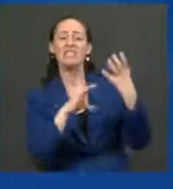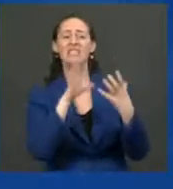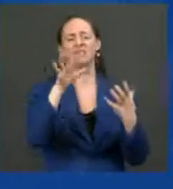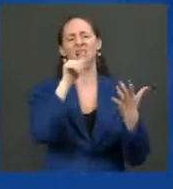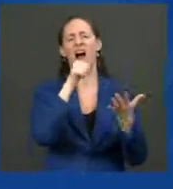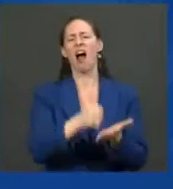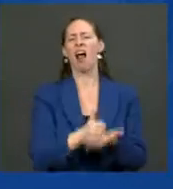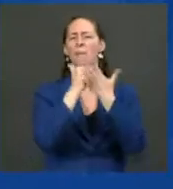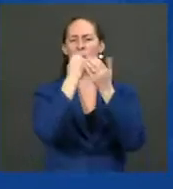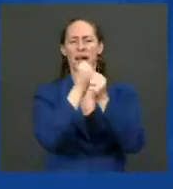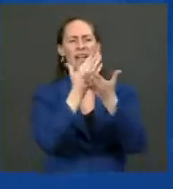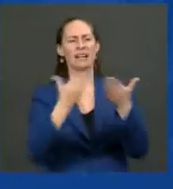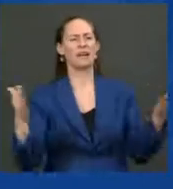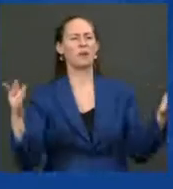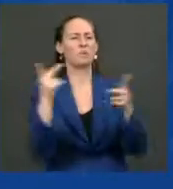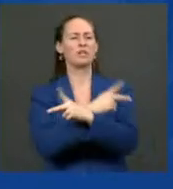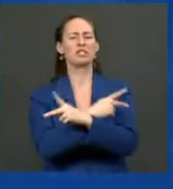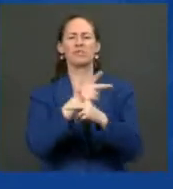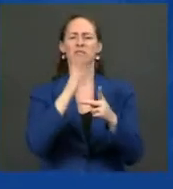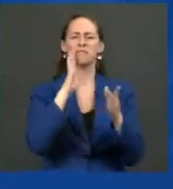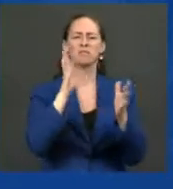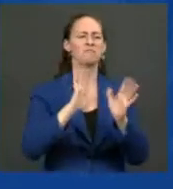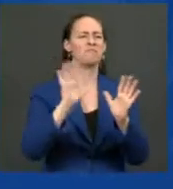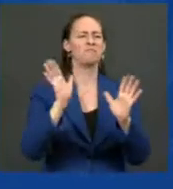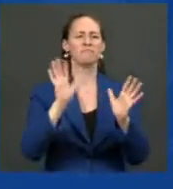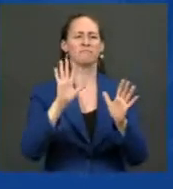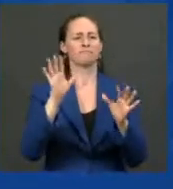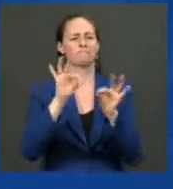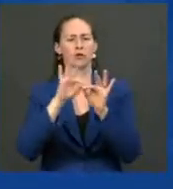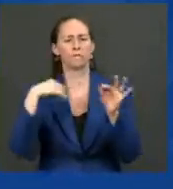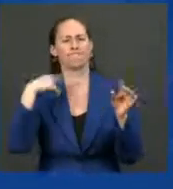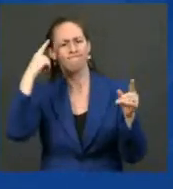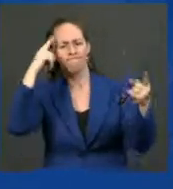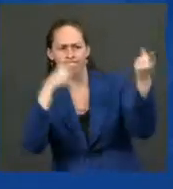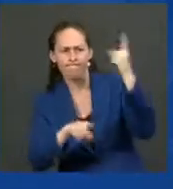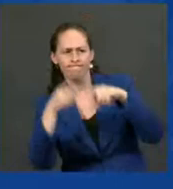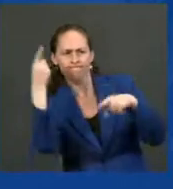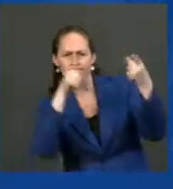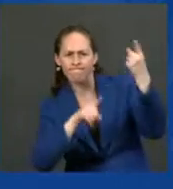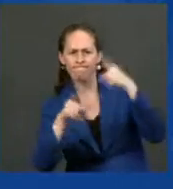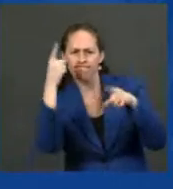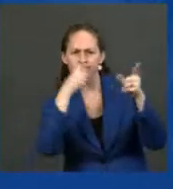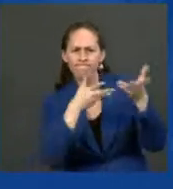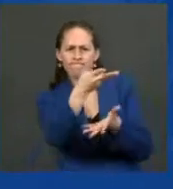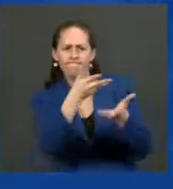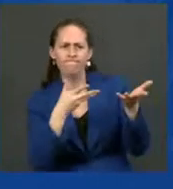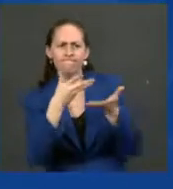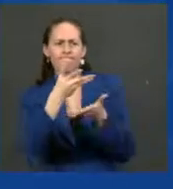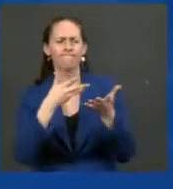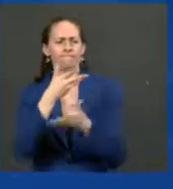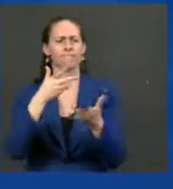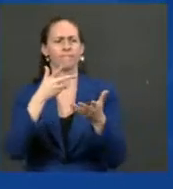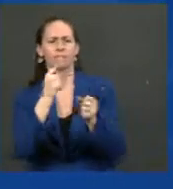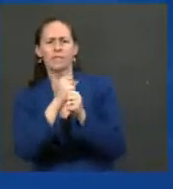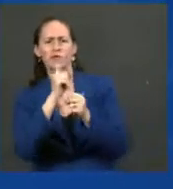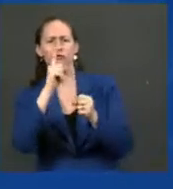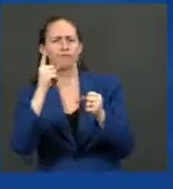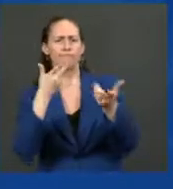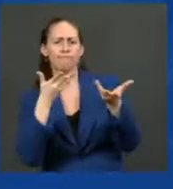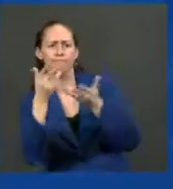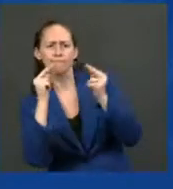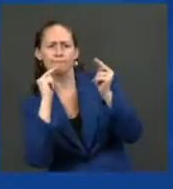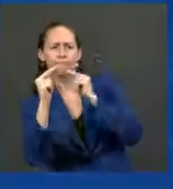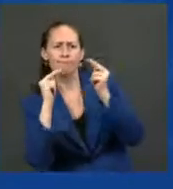redouble our diplomacy and commit to political negotiations not violence as a tool first